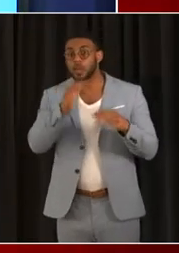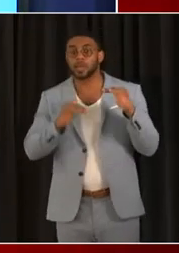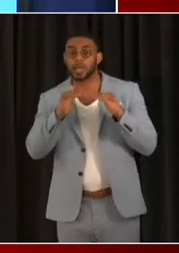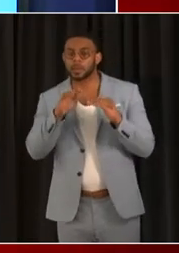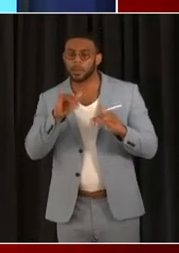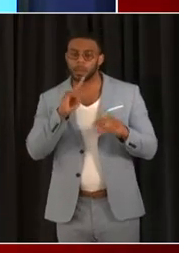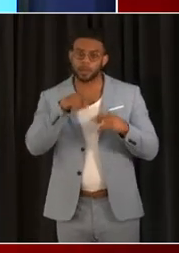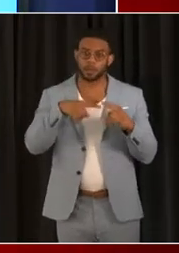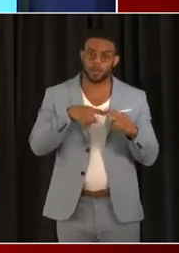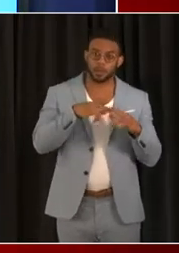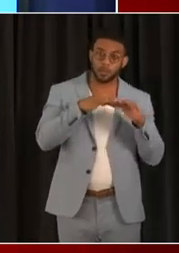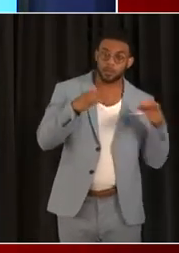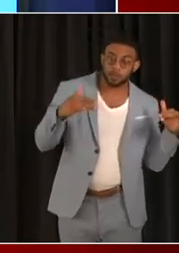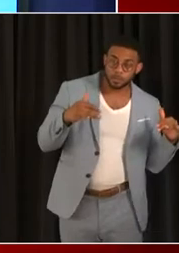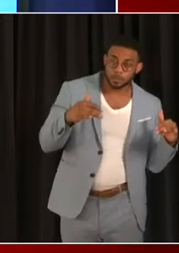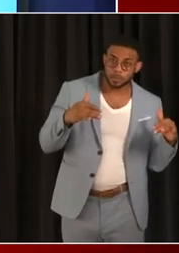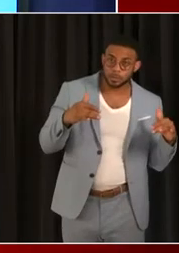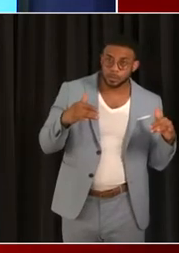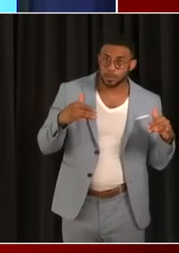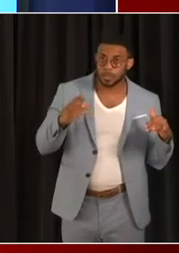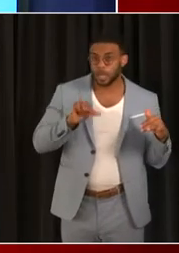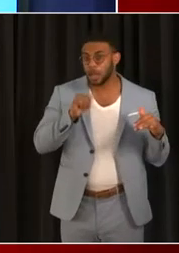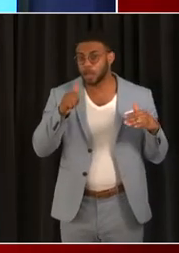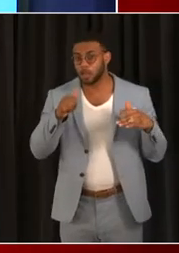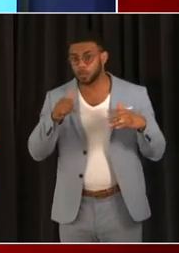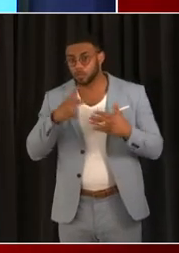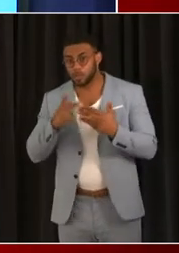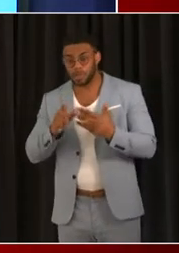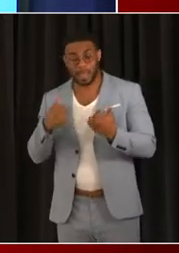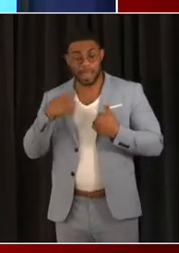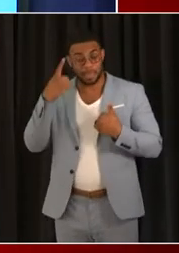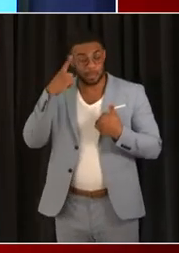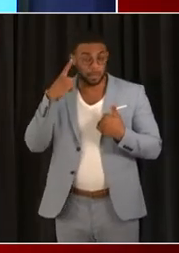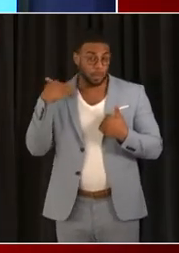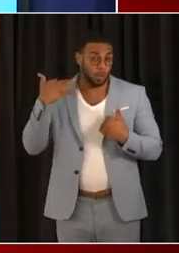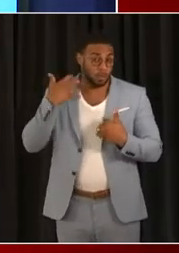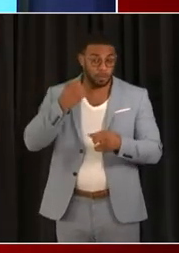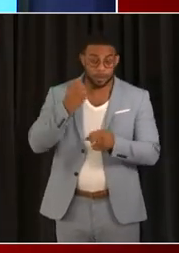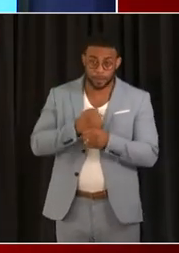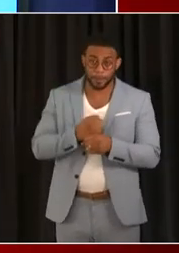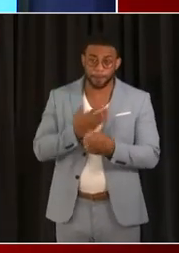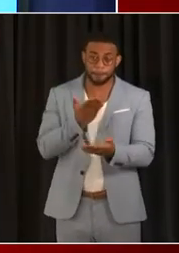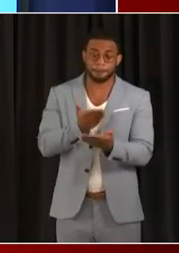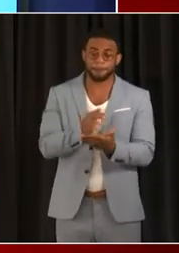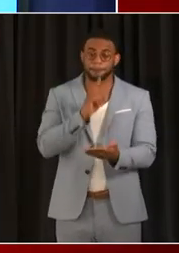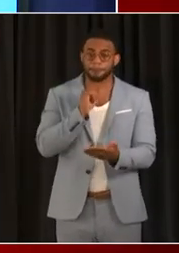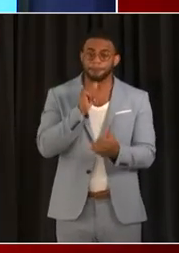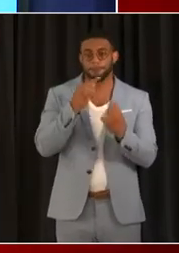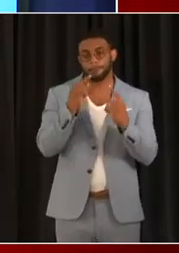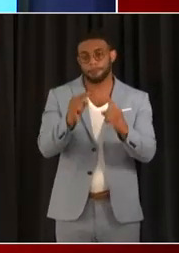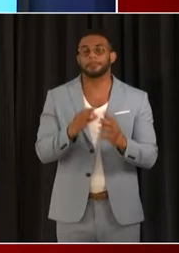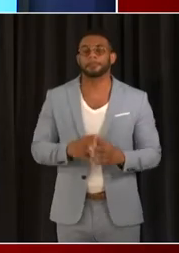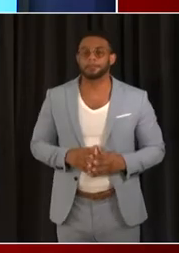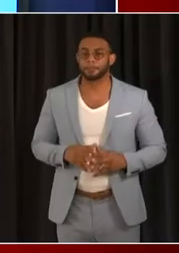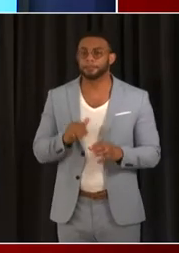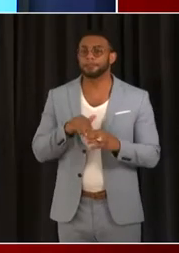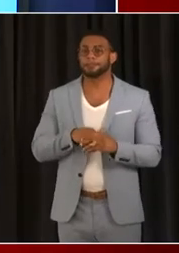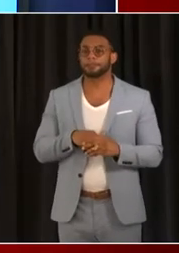equity by talking about diversity and other initiatives that I think over the years have proven to be